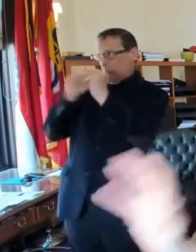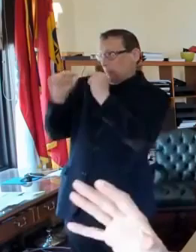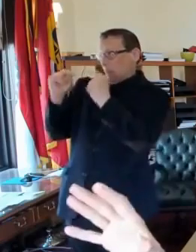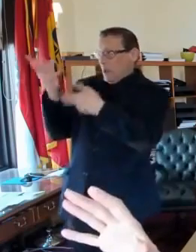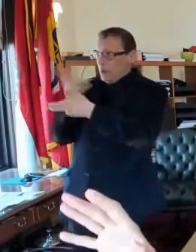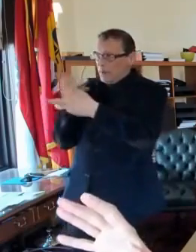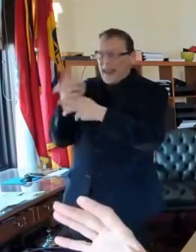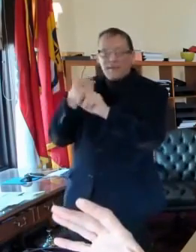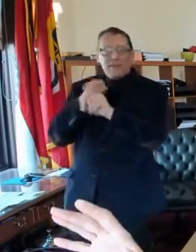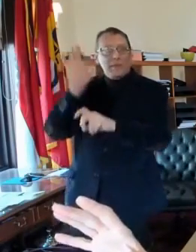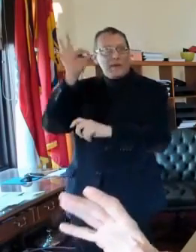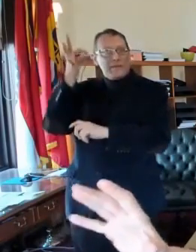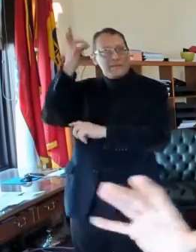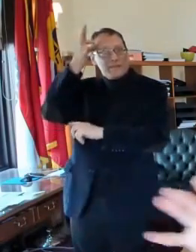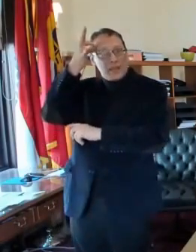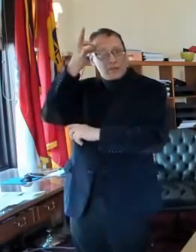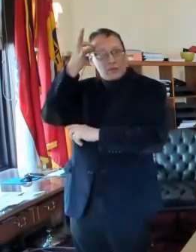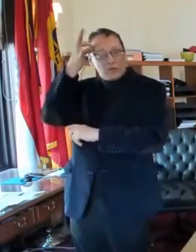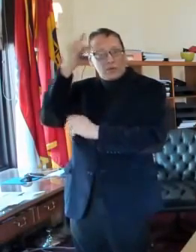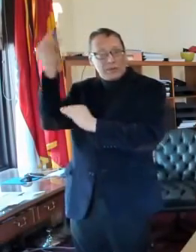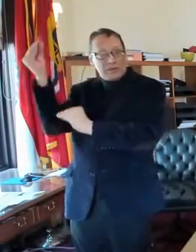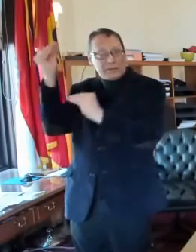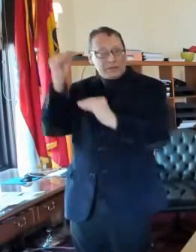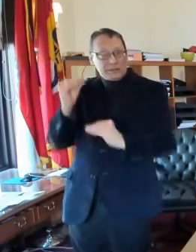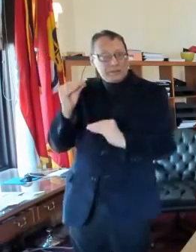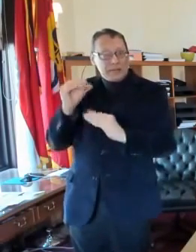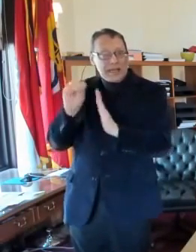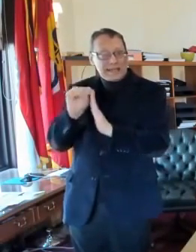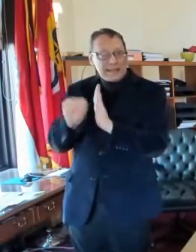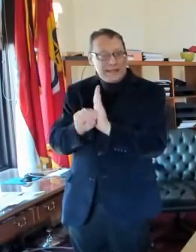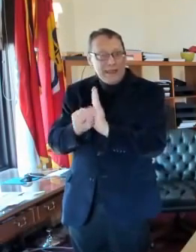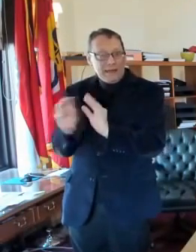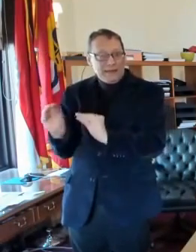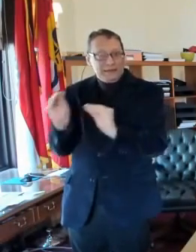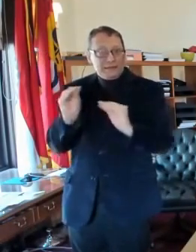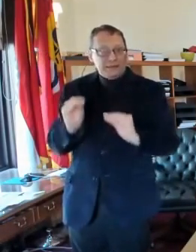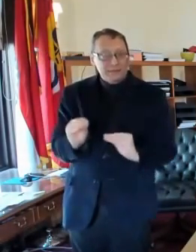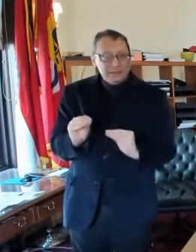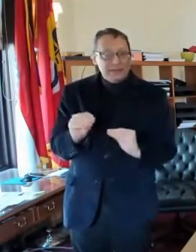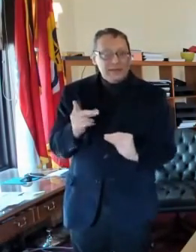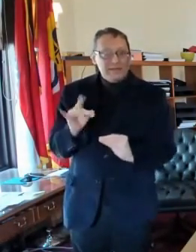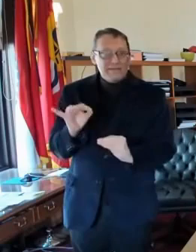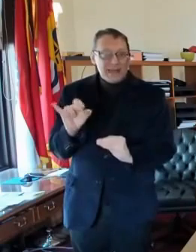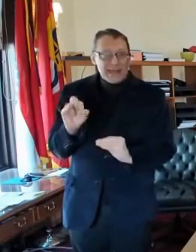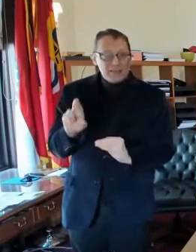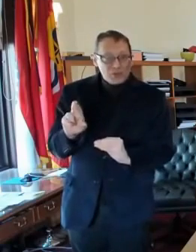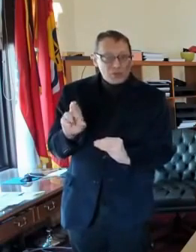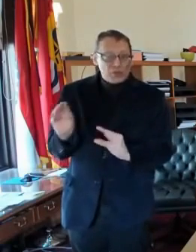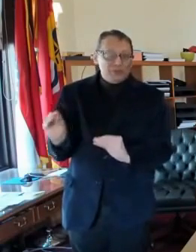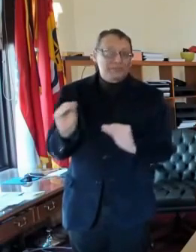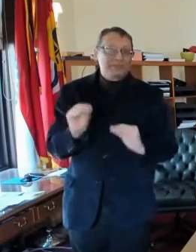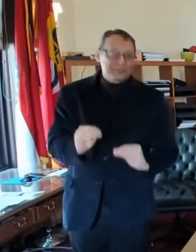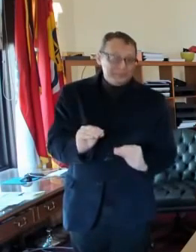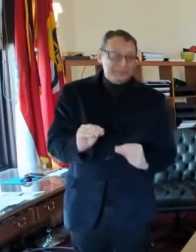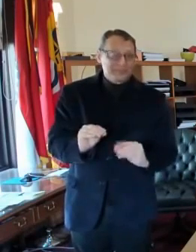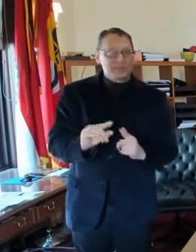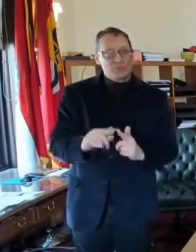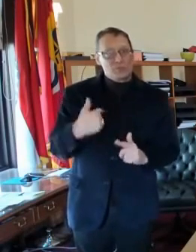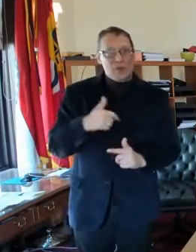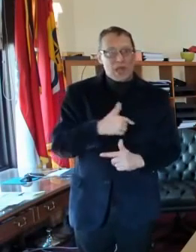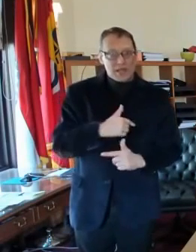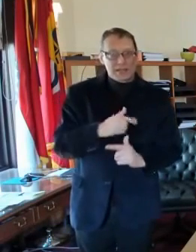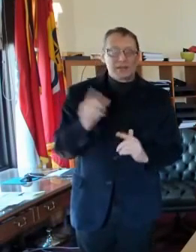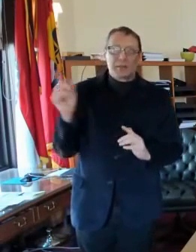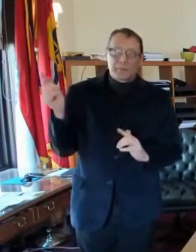the federal government down to the state to Pfizer and Moderna right now, and then